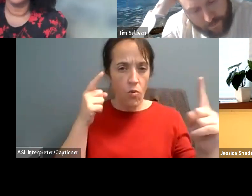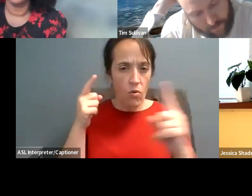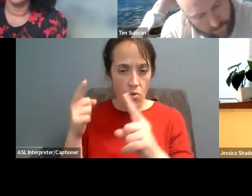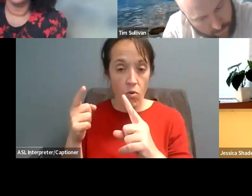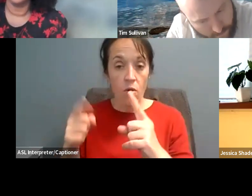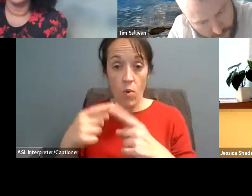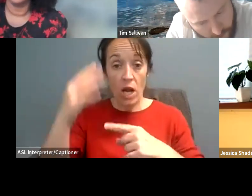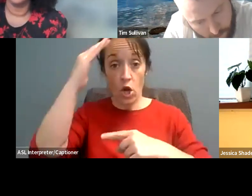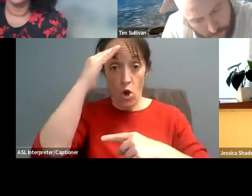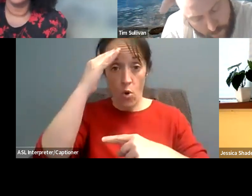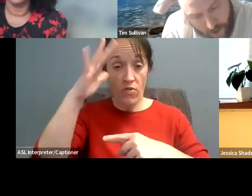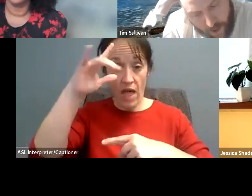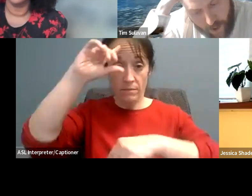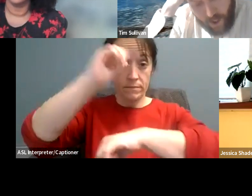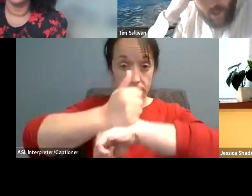about.